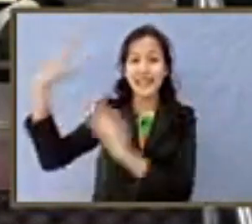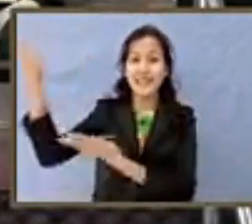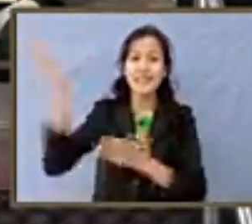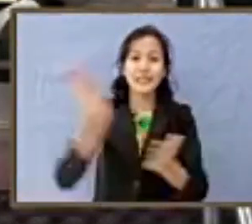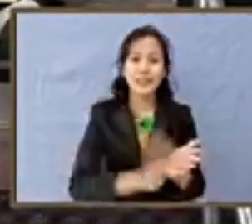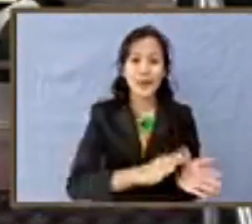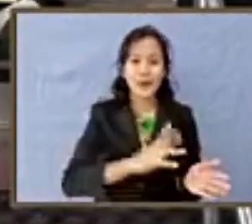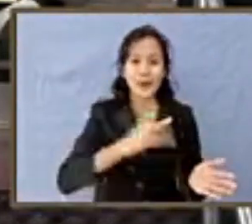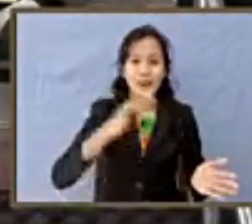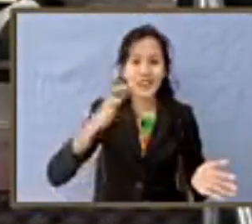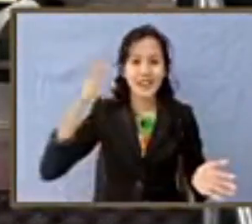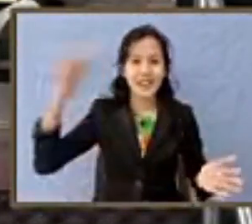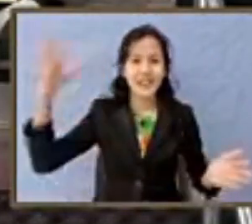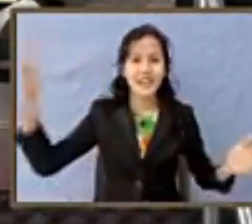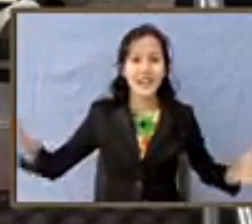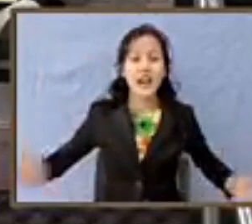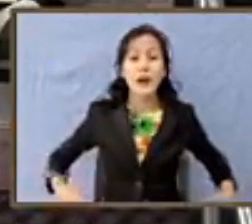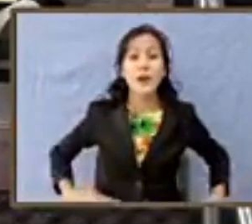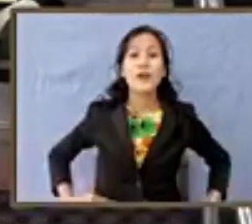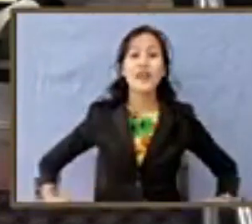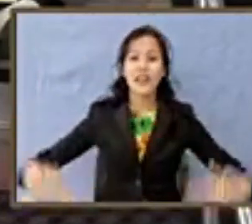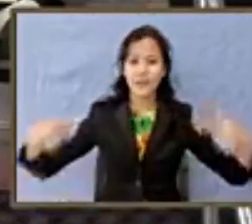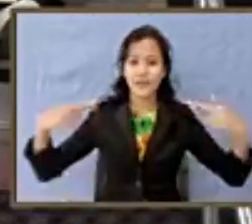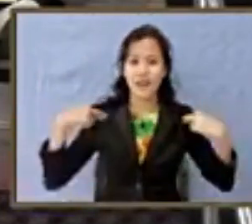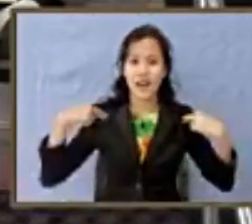Hallelujah, thine the glory.